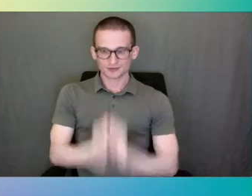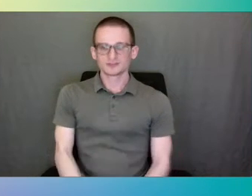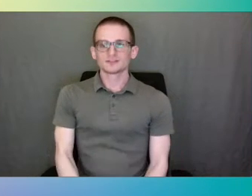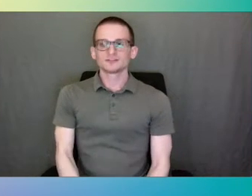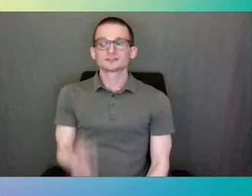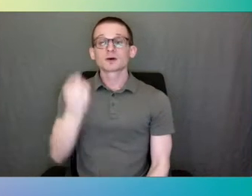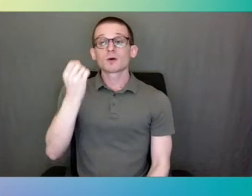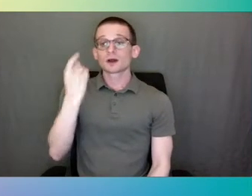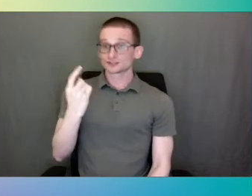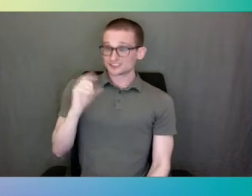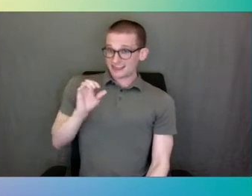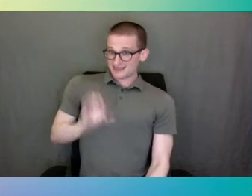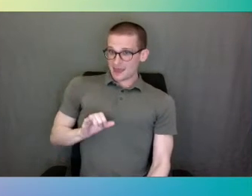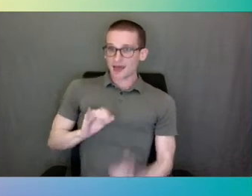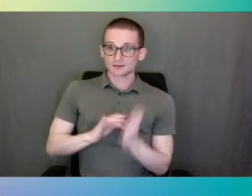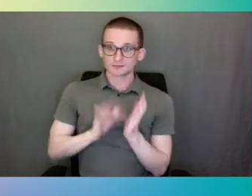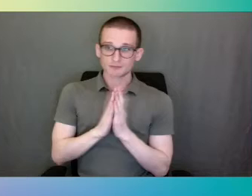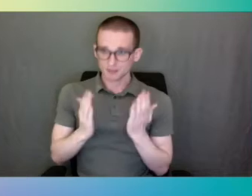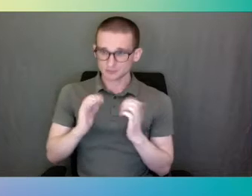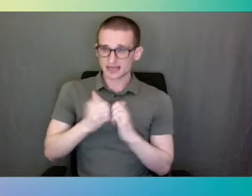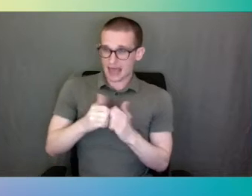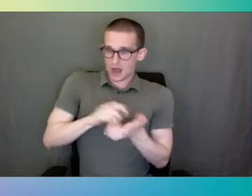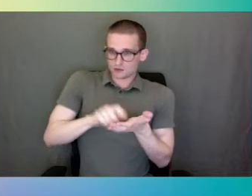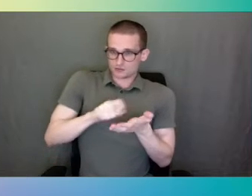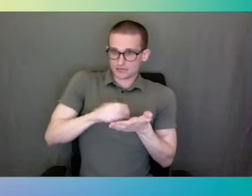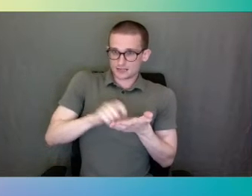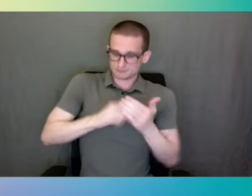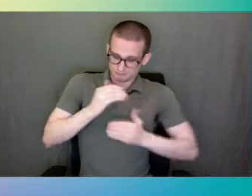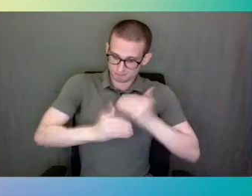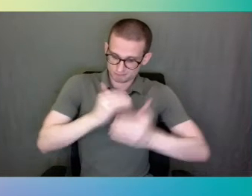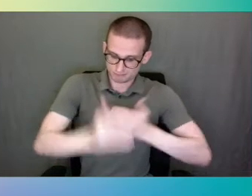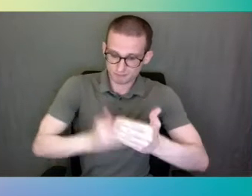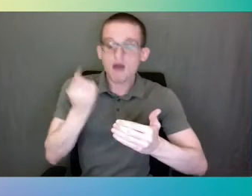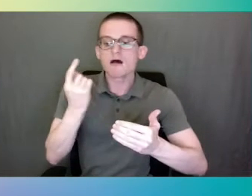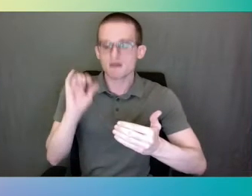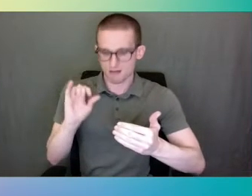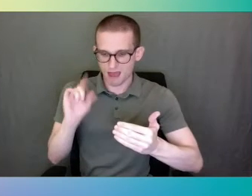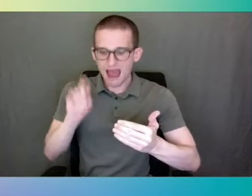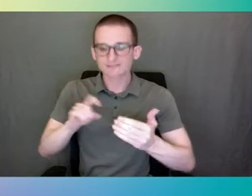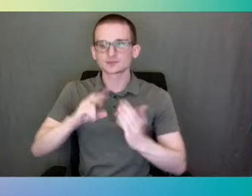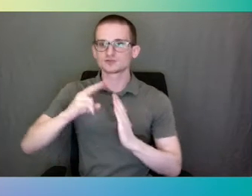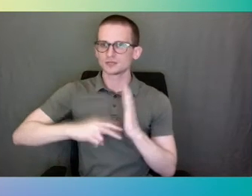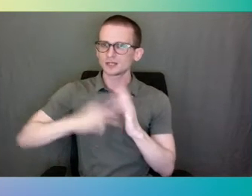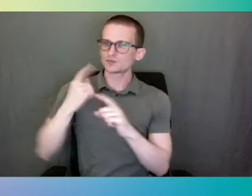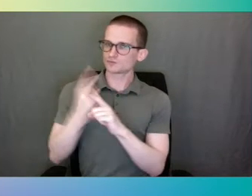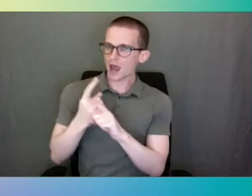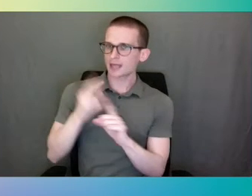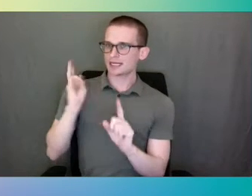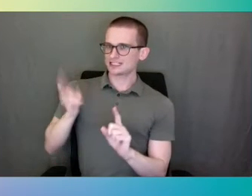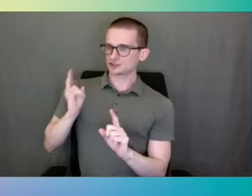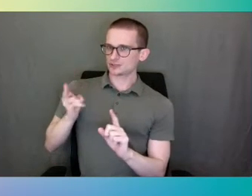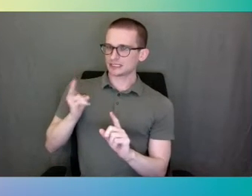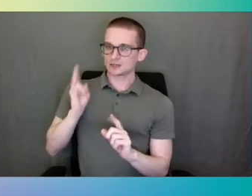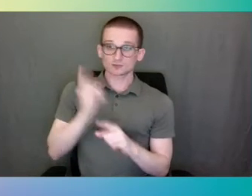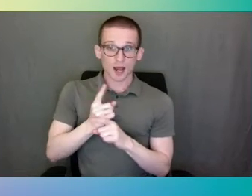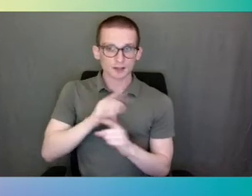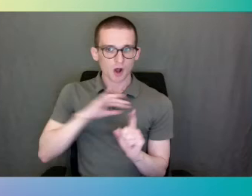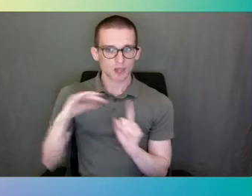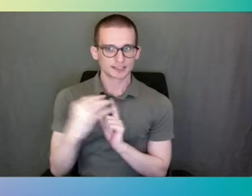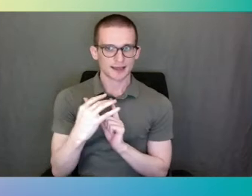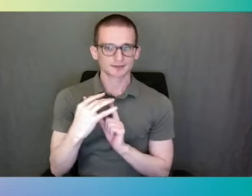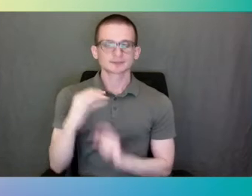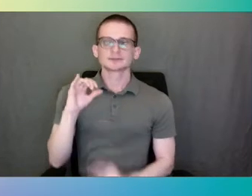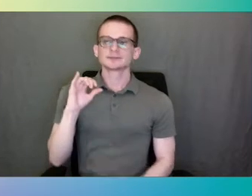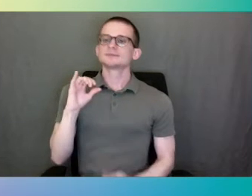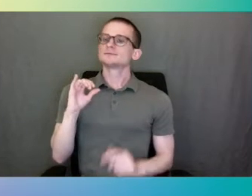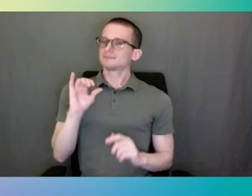was written and knowing that we need to read it in a proper historical context, we're able to more clearly understand God's message to